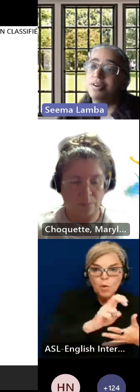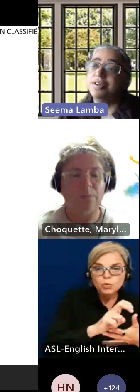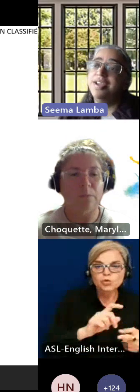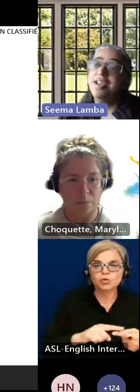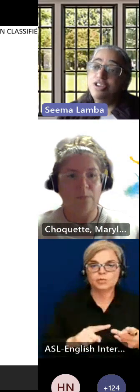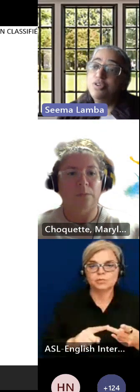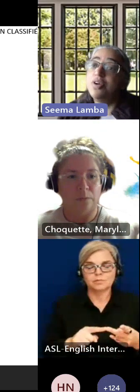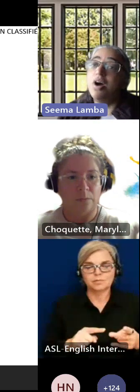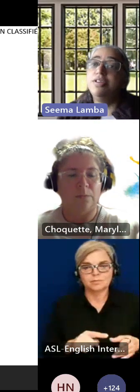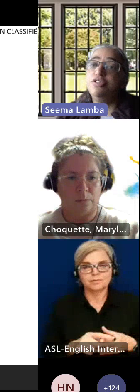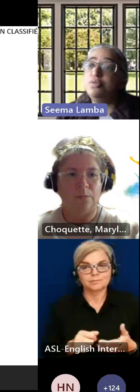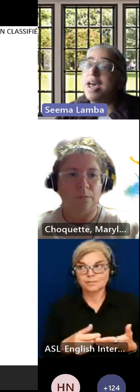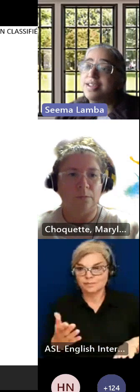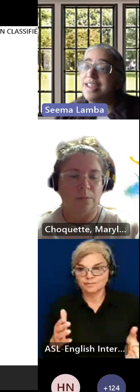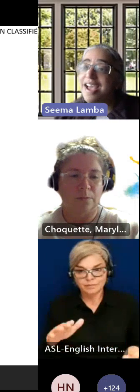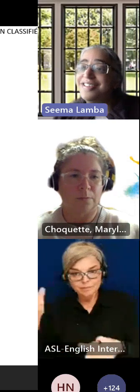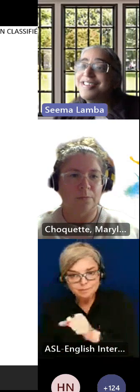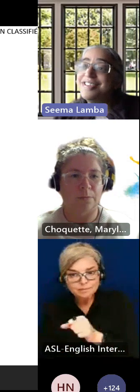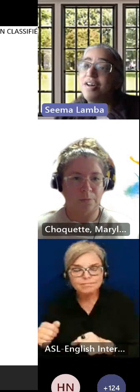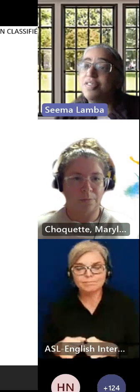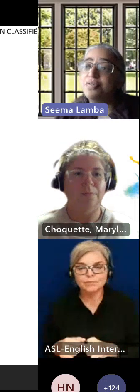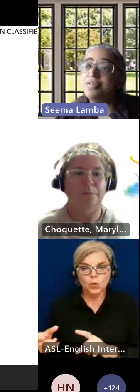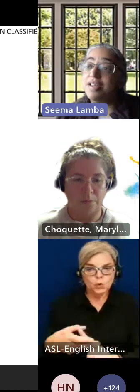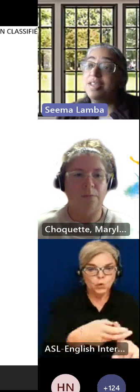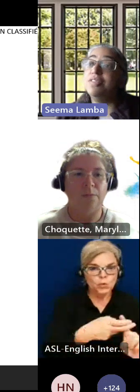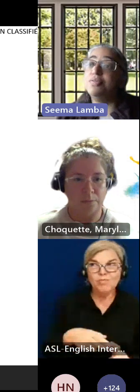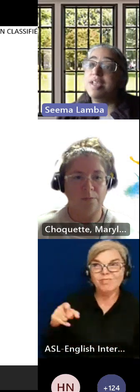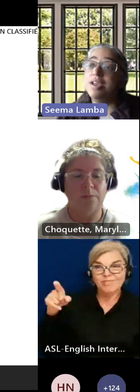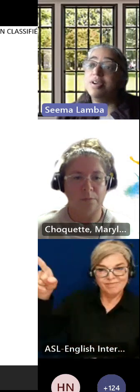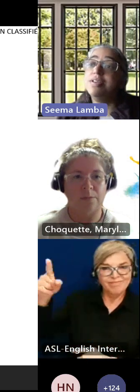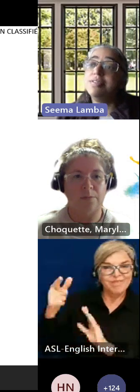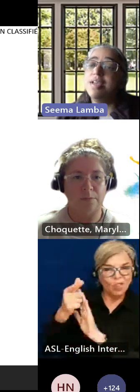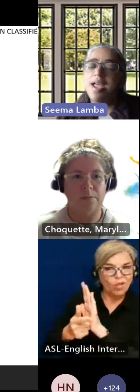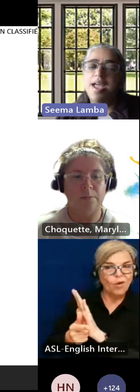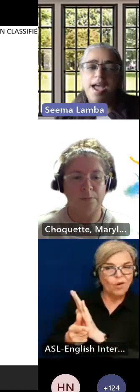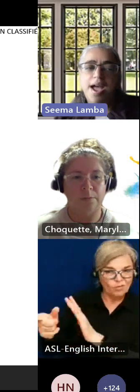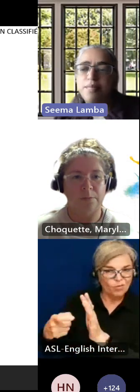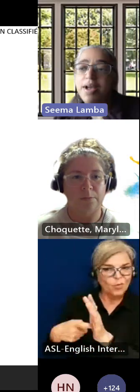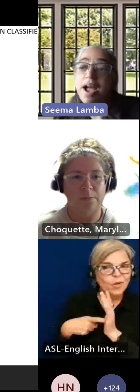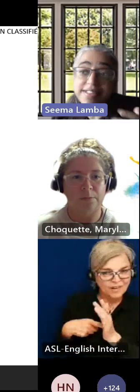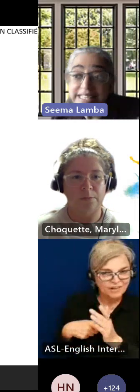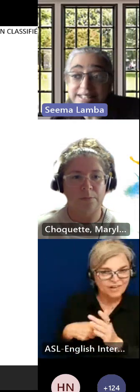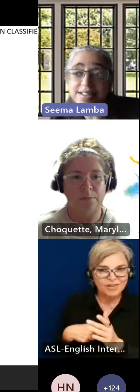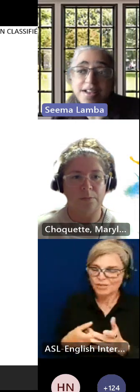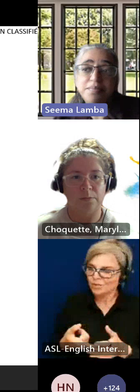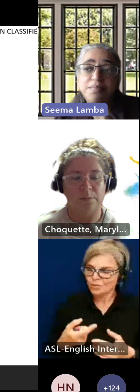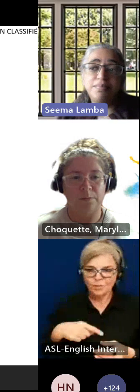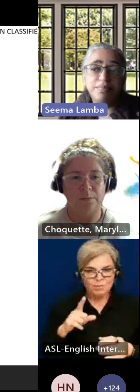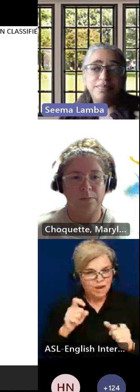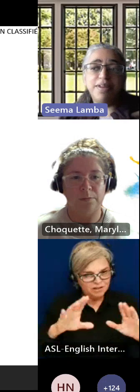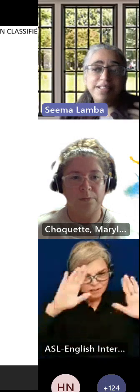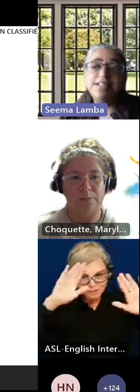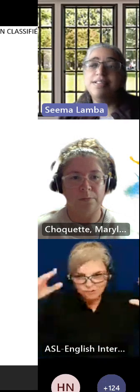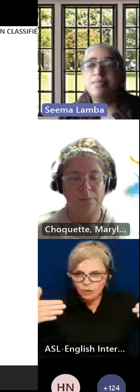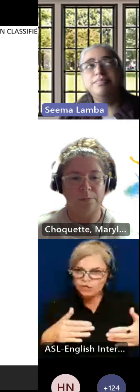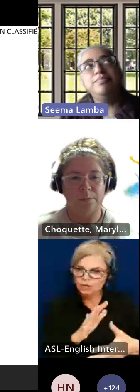legislatively required. Like you've got to do that analysis on those in those areas. I've seen